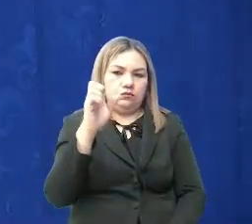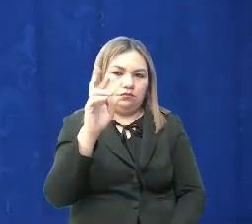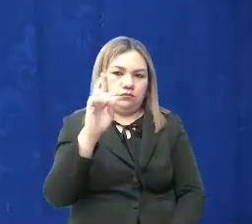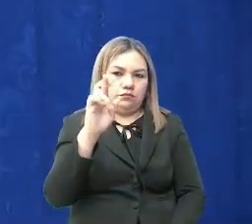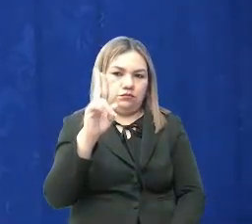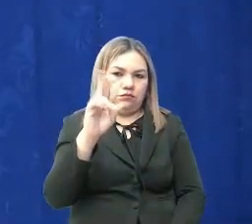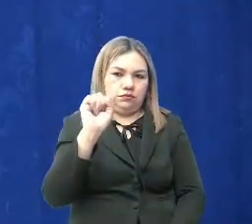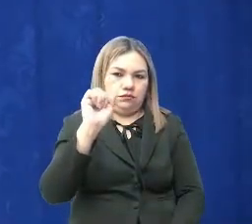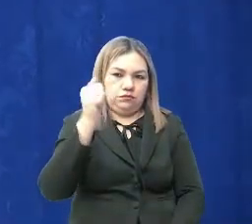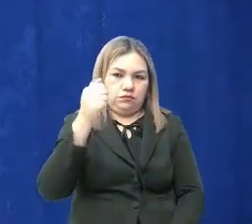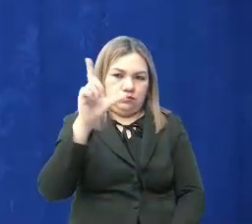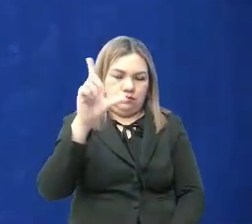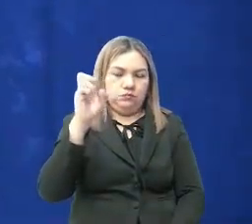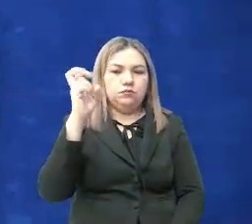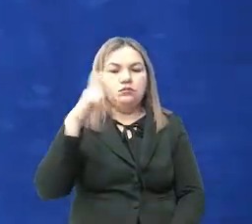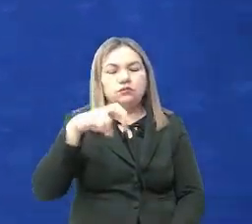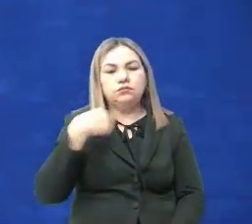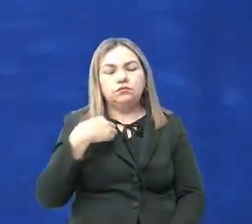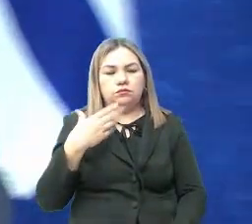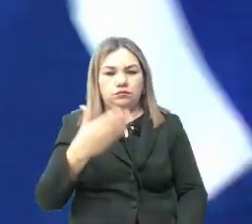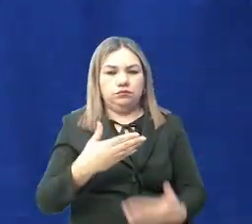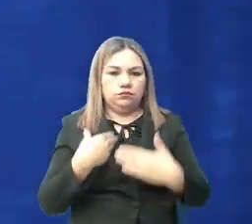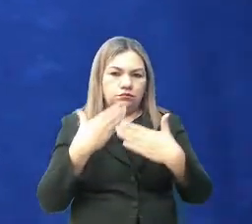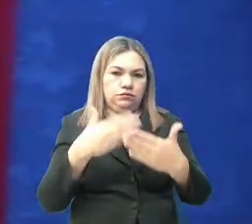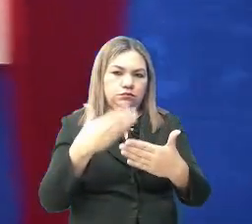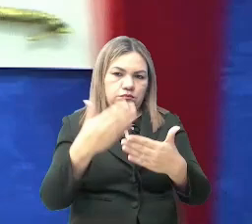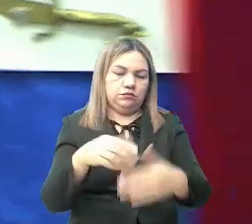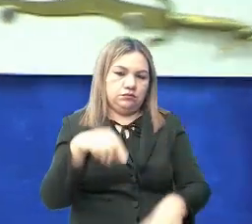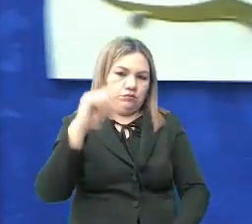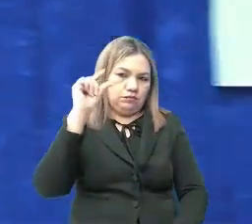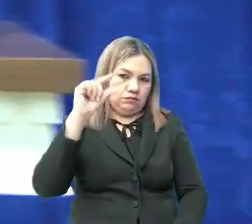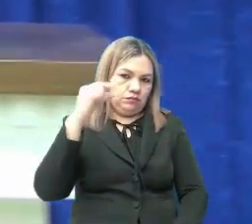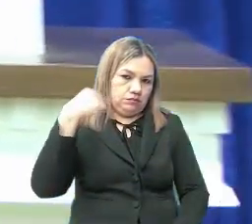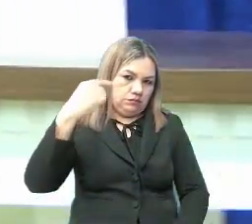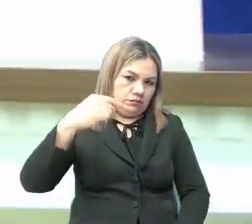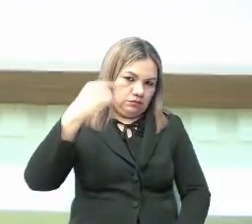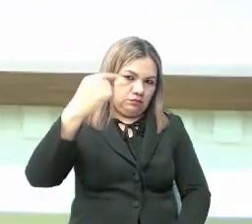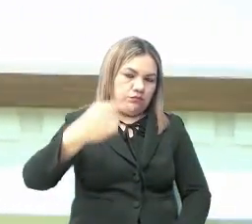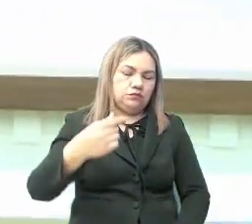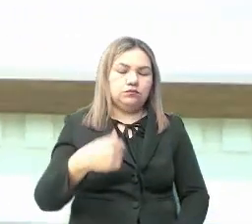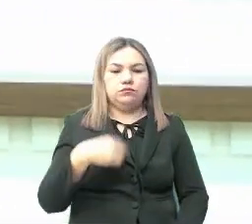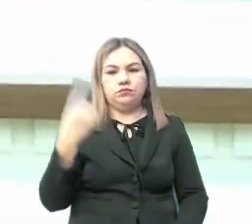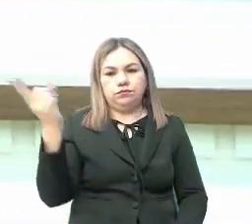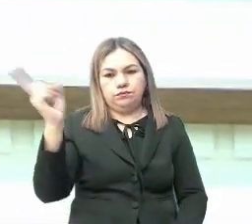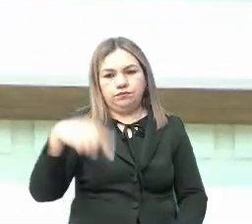Jerusalem where I'm going at, and that's manifesting little by little.